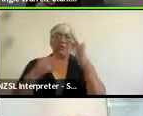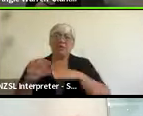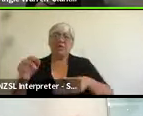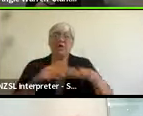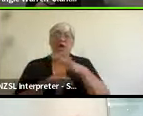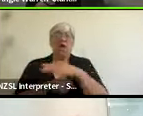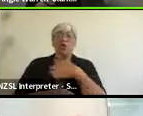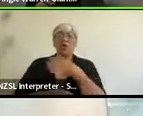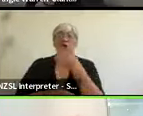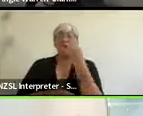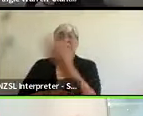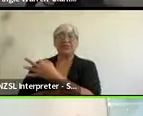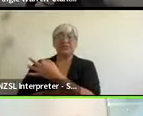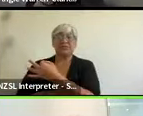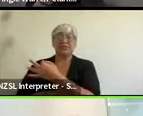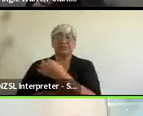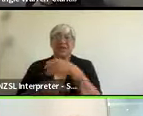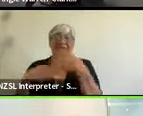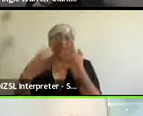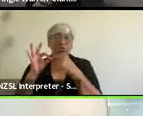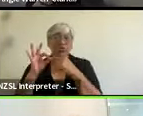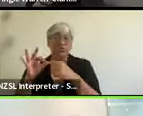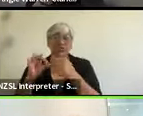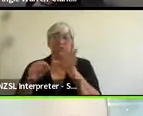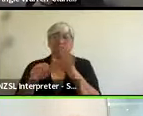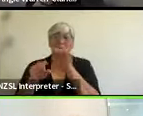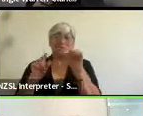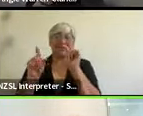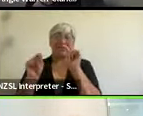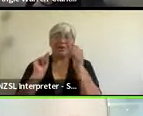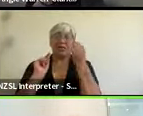from the select committee?